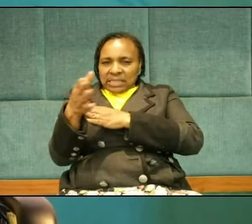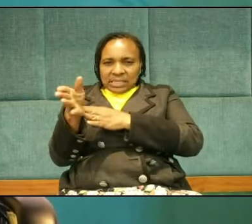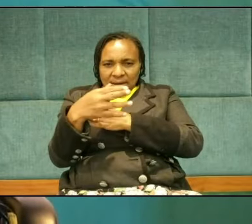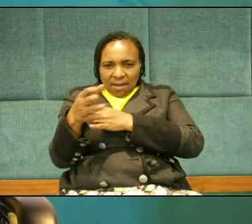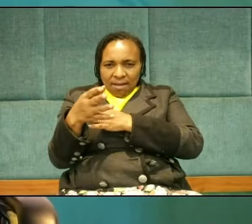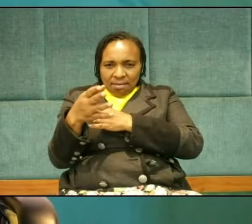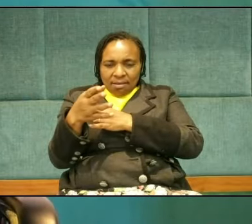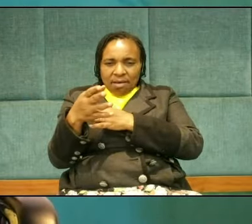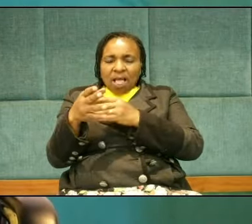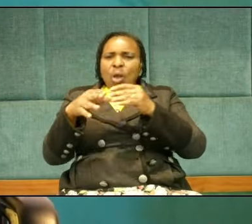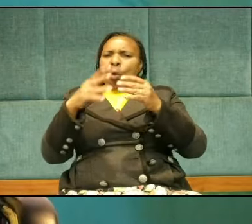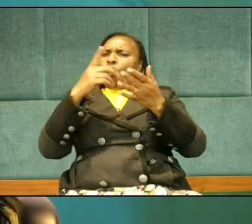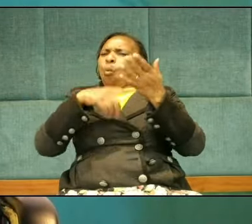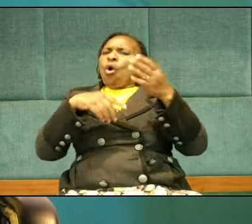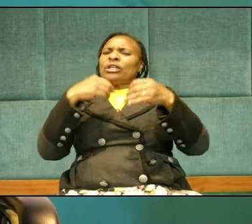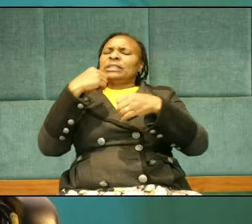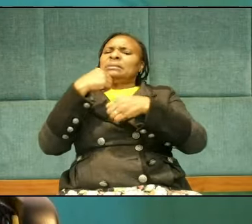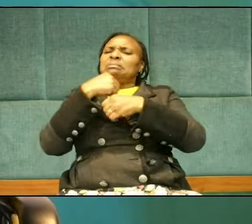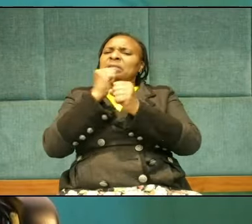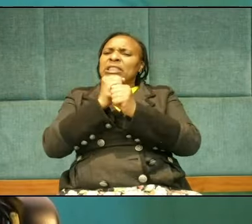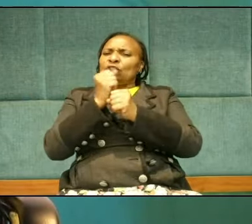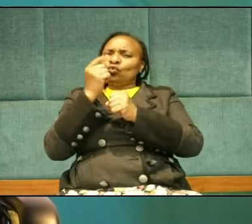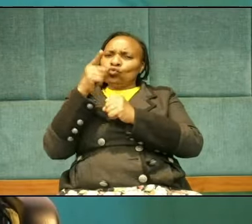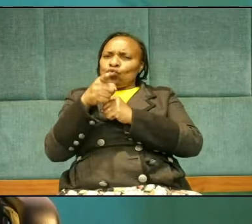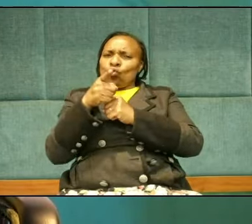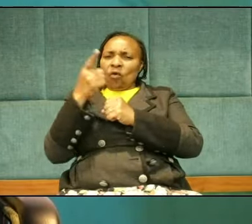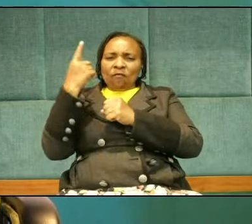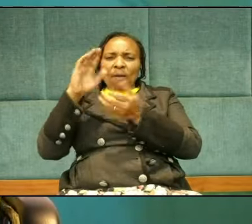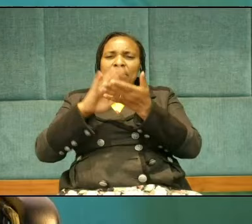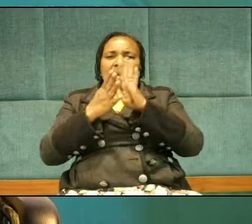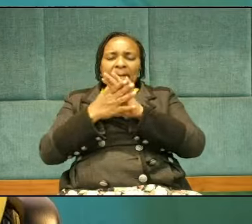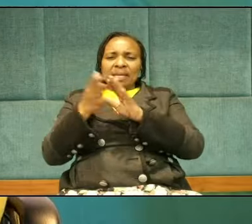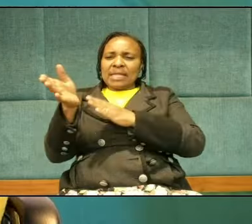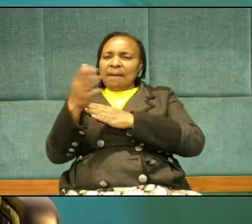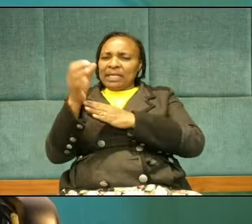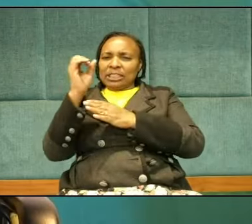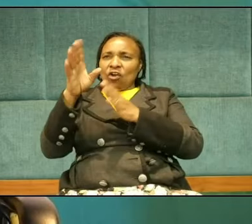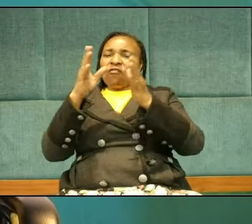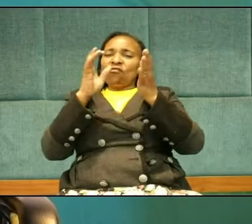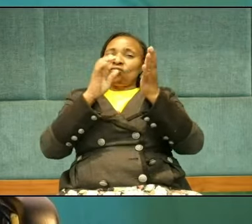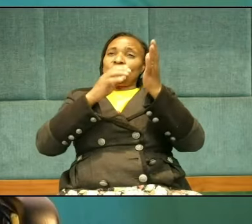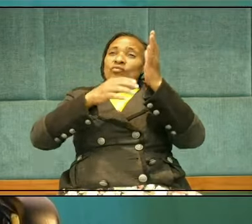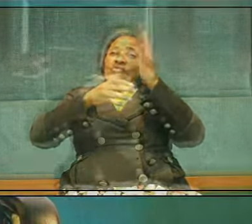mean to you to be an ambassador of Christ? Let's maybe start with Winston.